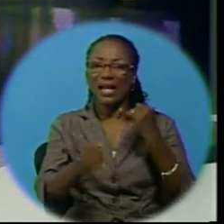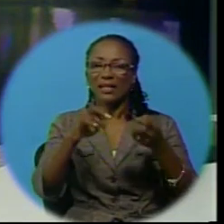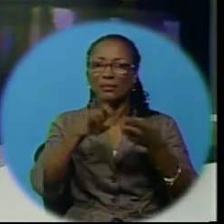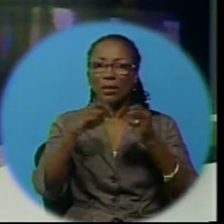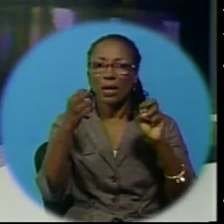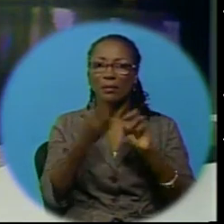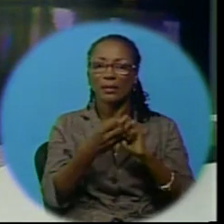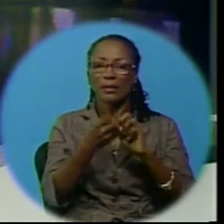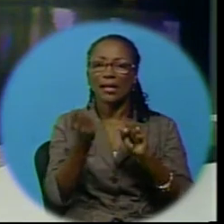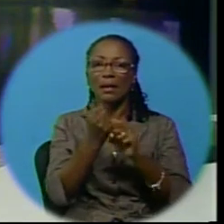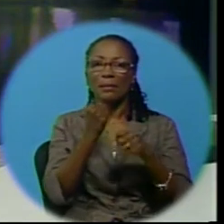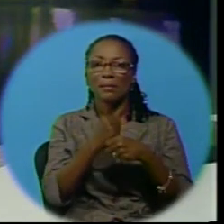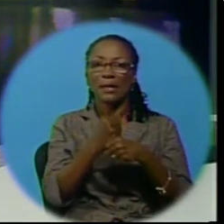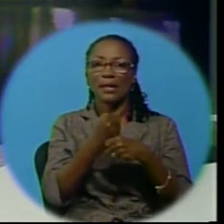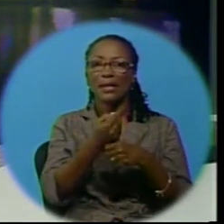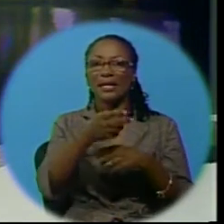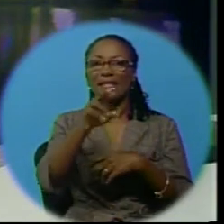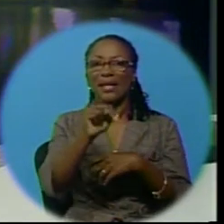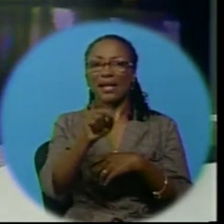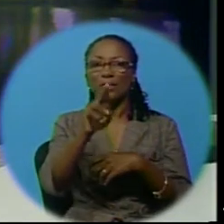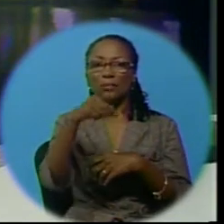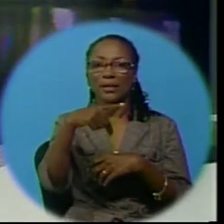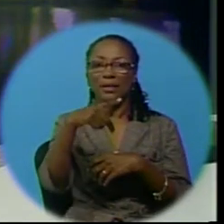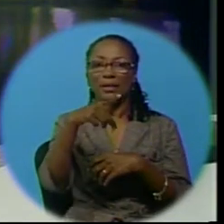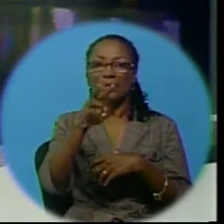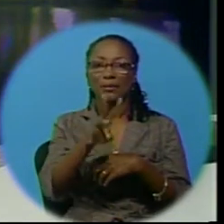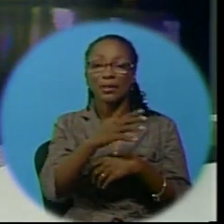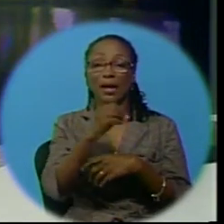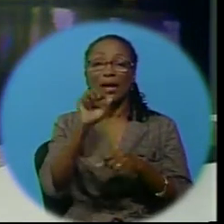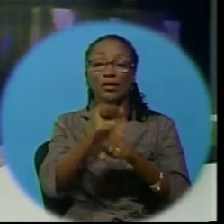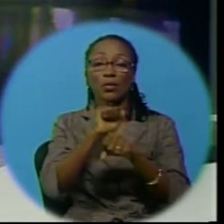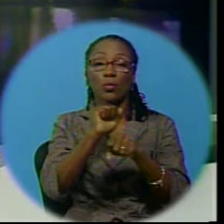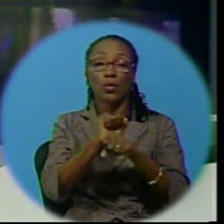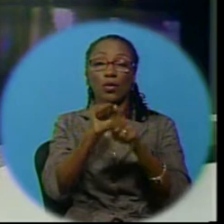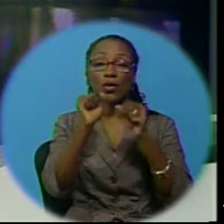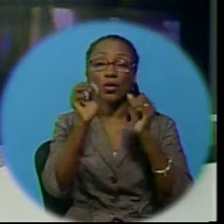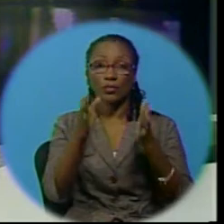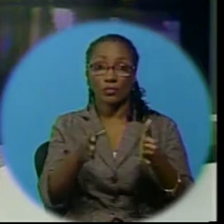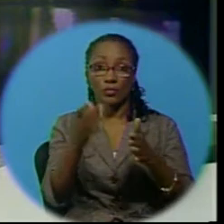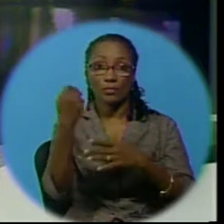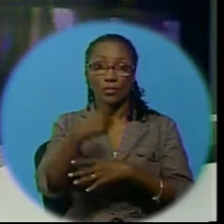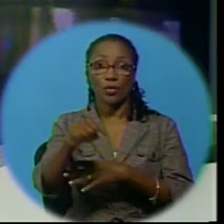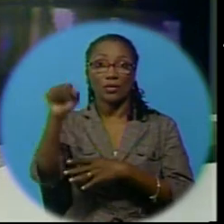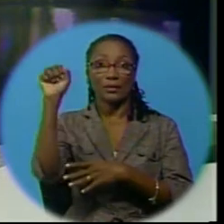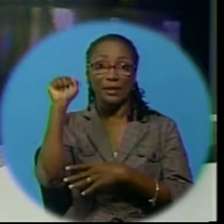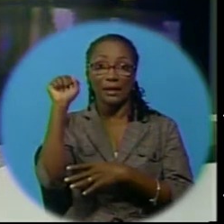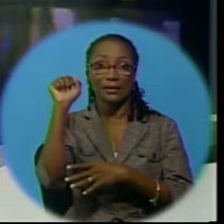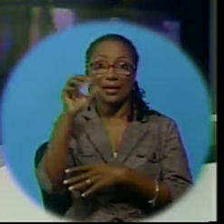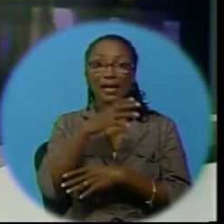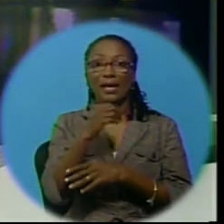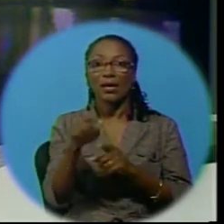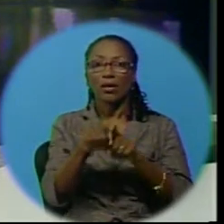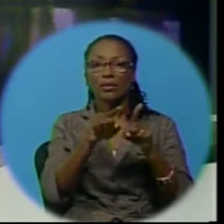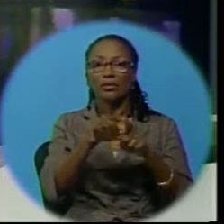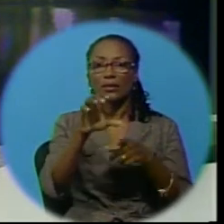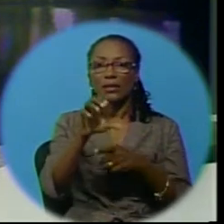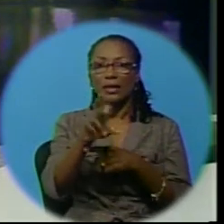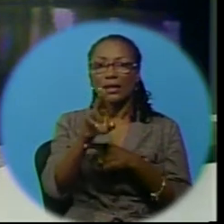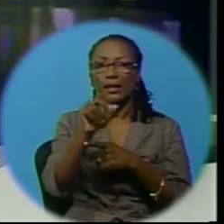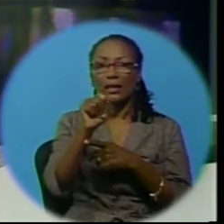which the NUPW and workers will be protesting. The union is yet to resolve problems raised by customs officers